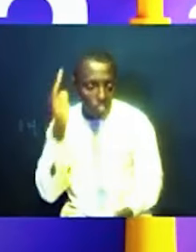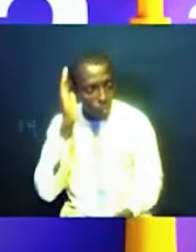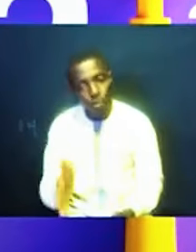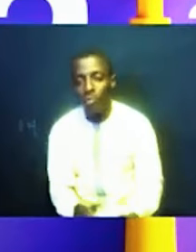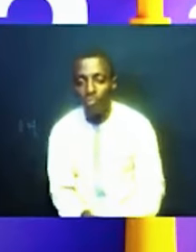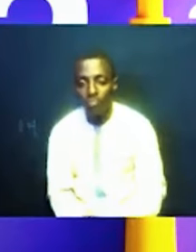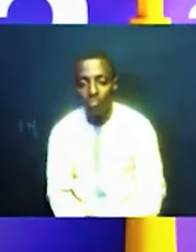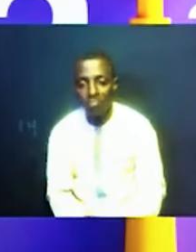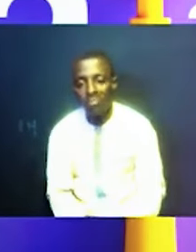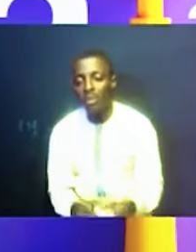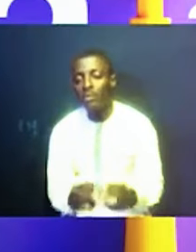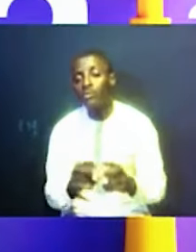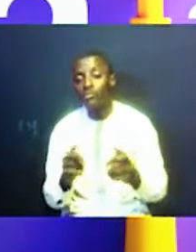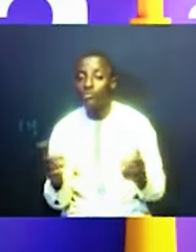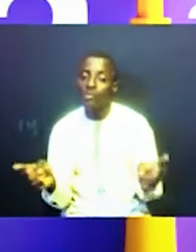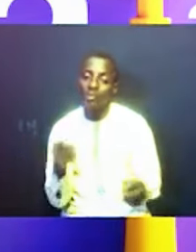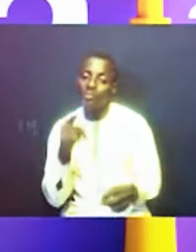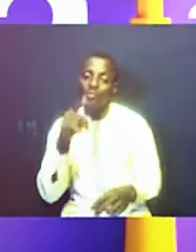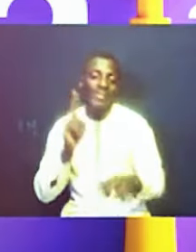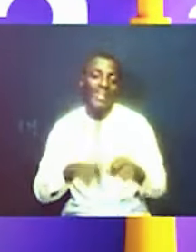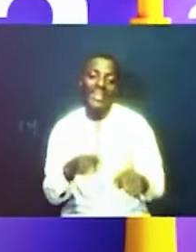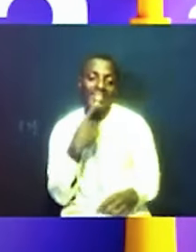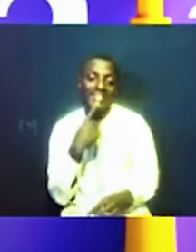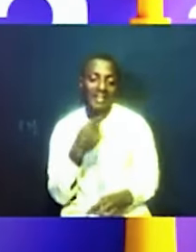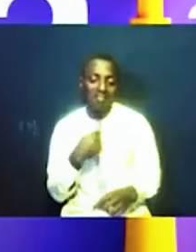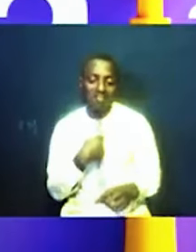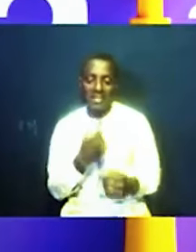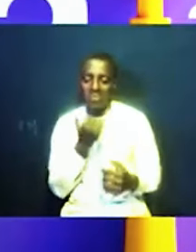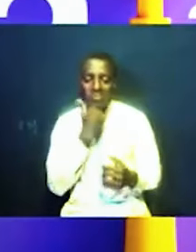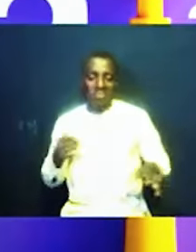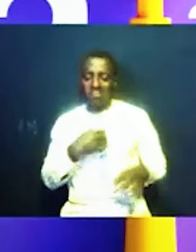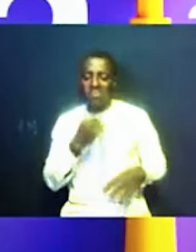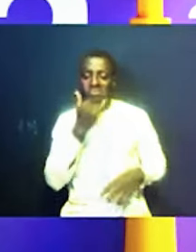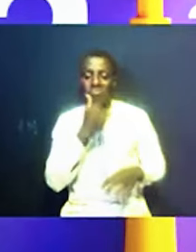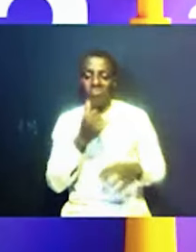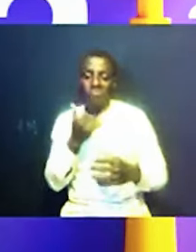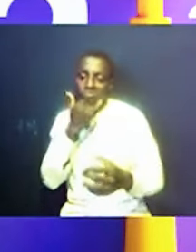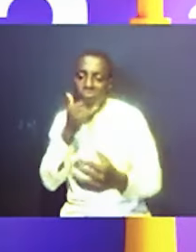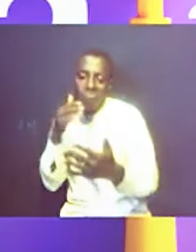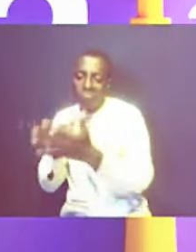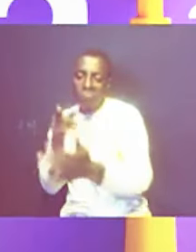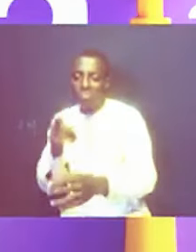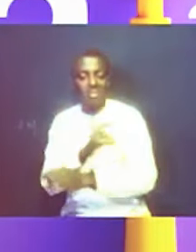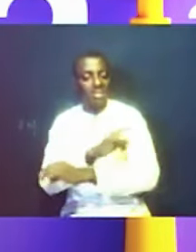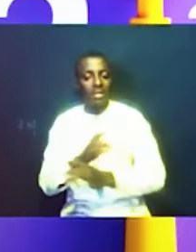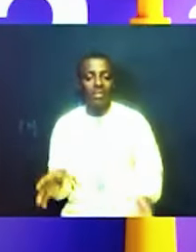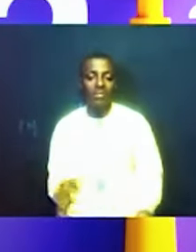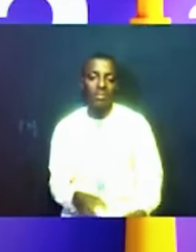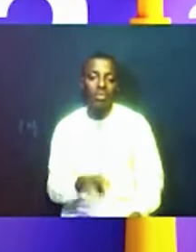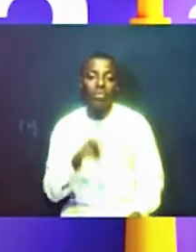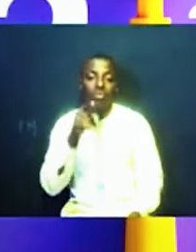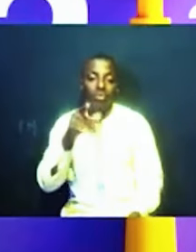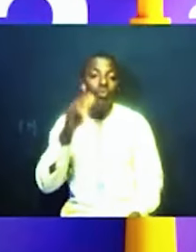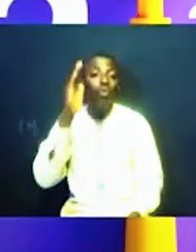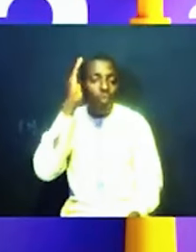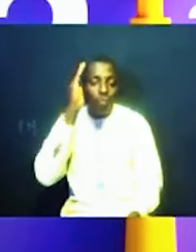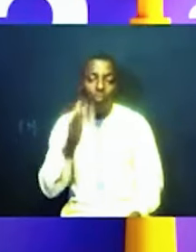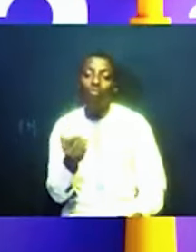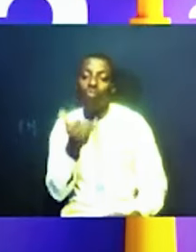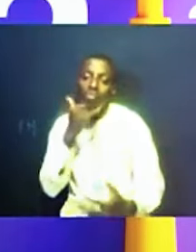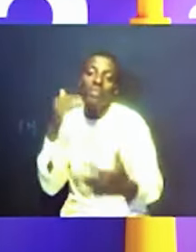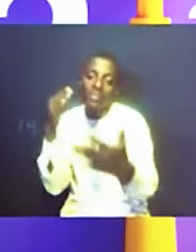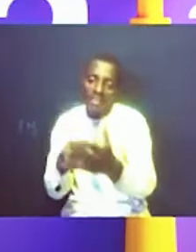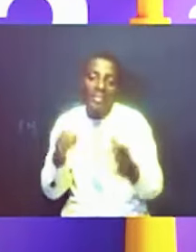ma. So you cannot say, enti wonti me nka se, no one will ever offend me. Media obin to me and from me.